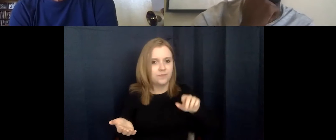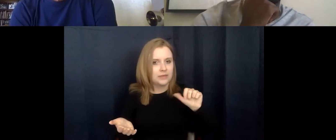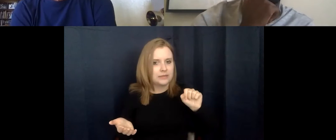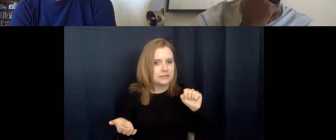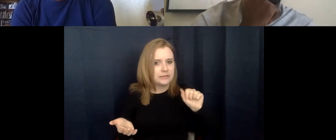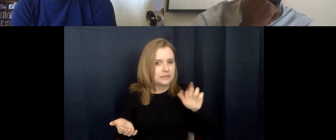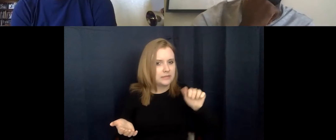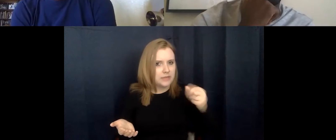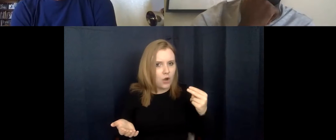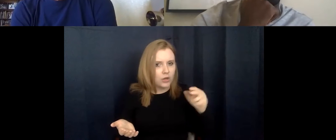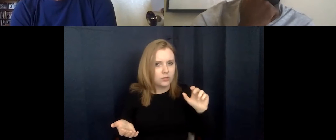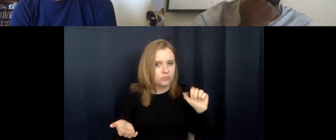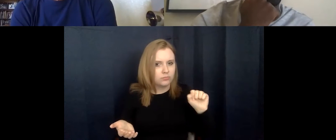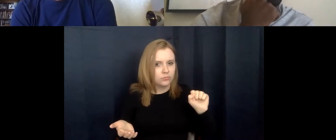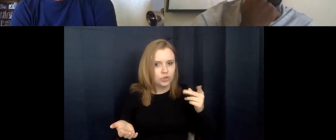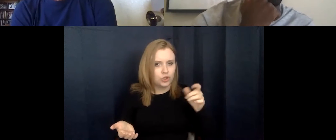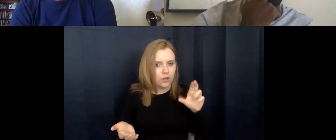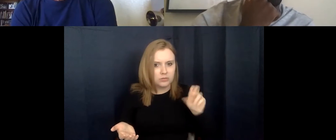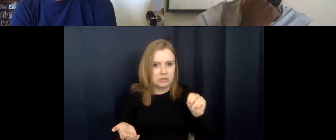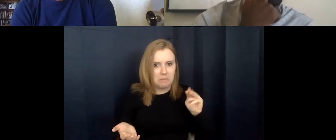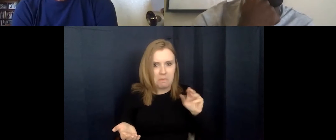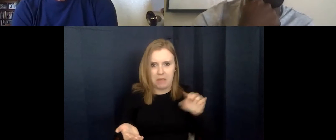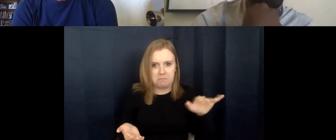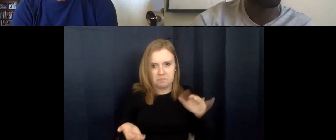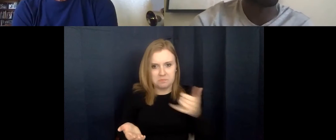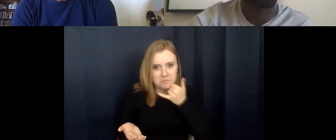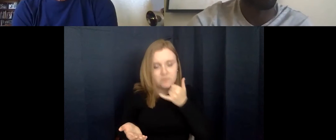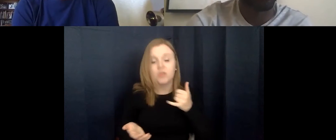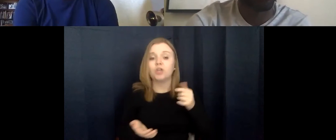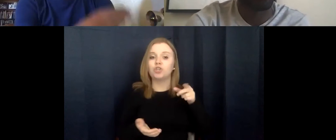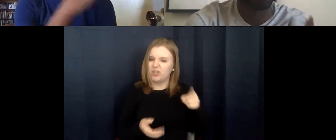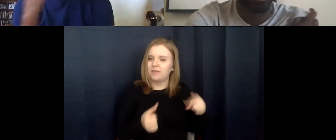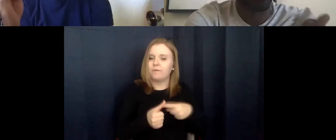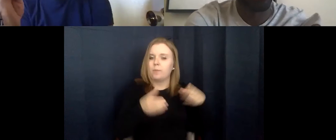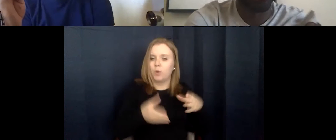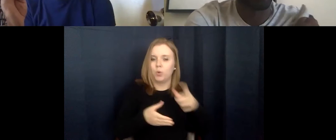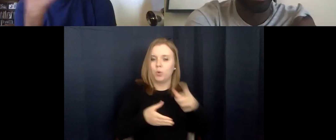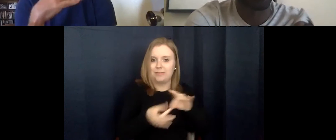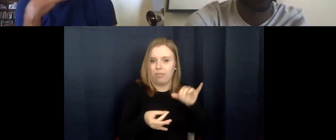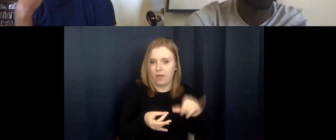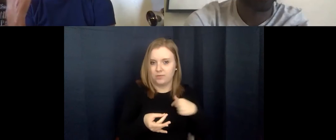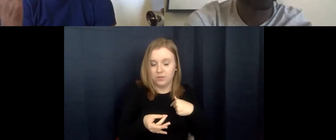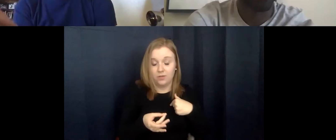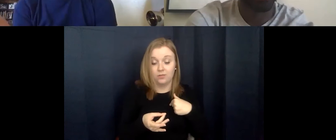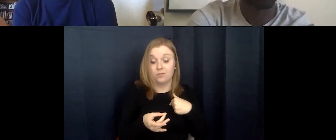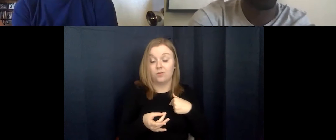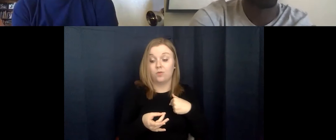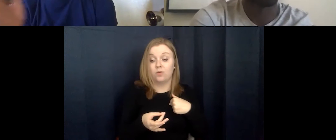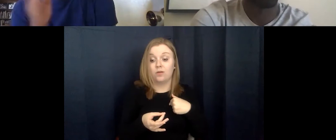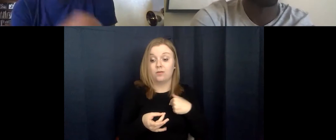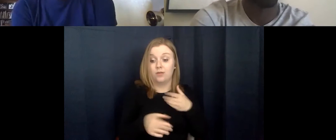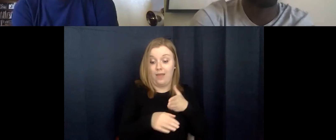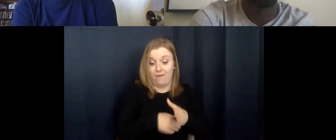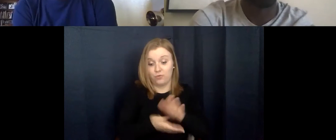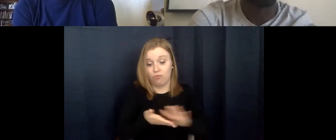of Contraband. And she was kind of the first person that I think said that to me, like coming out of college, and was the middle